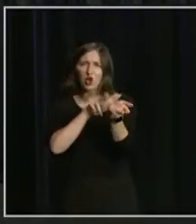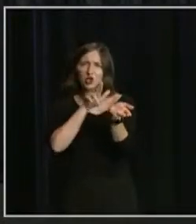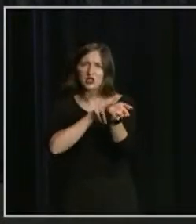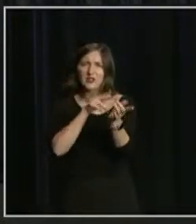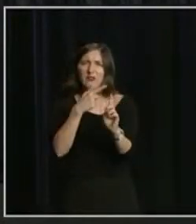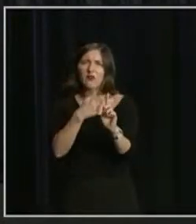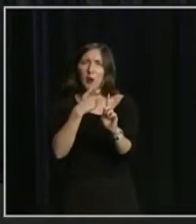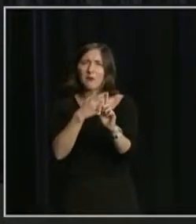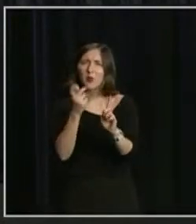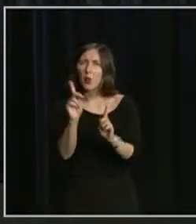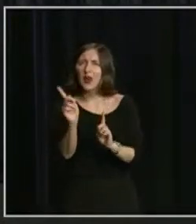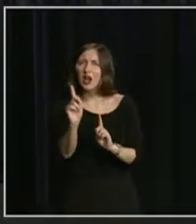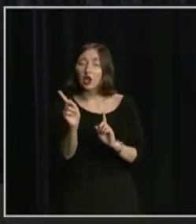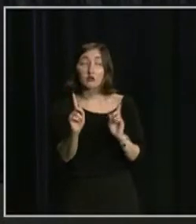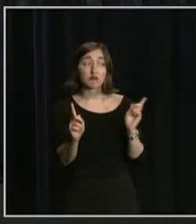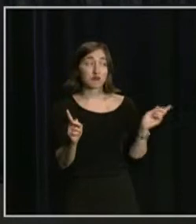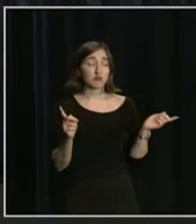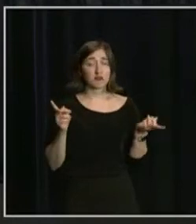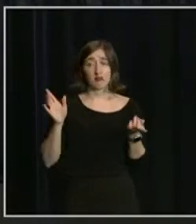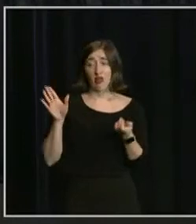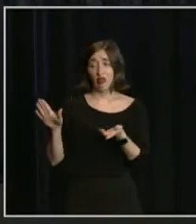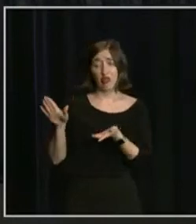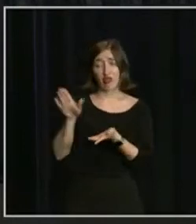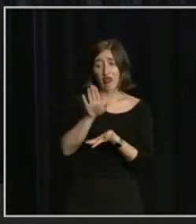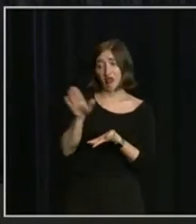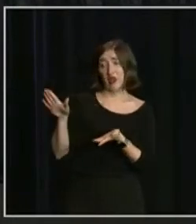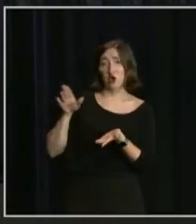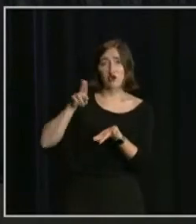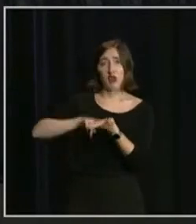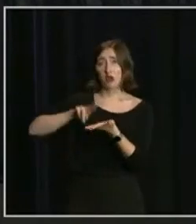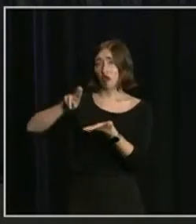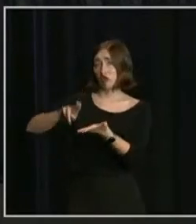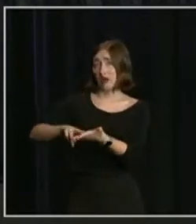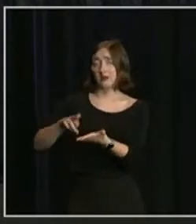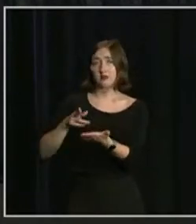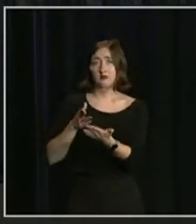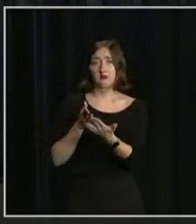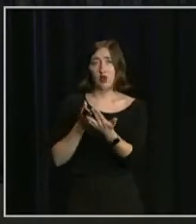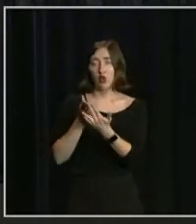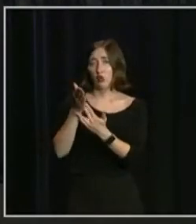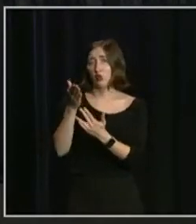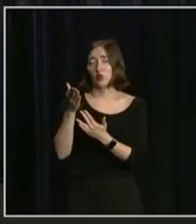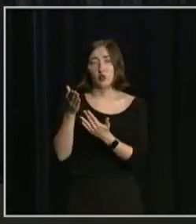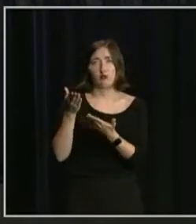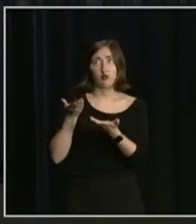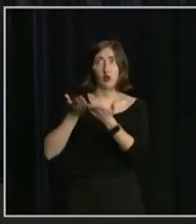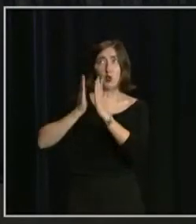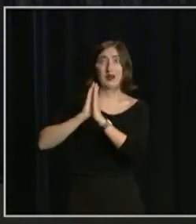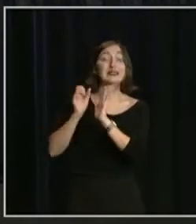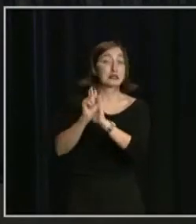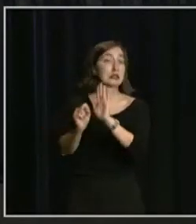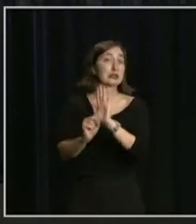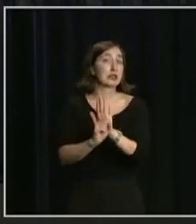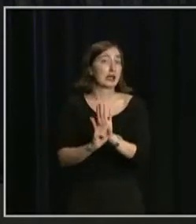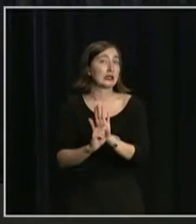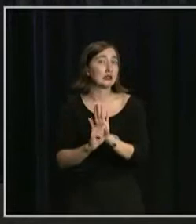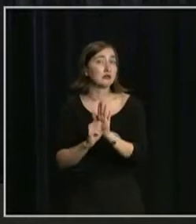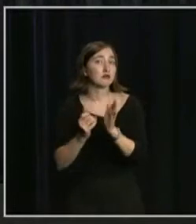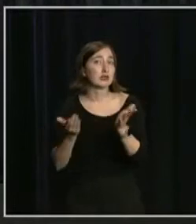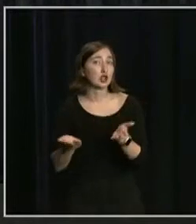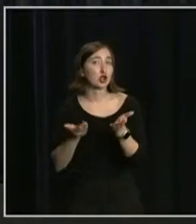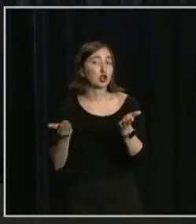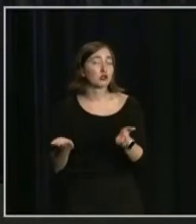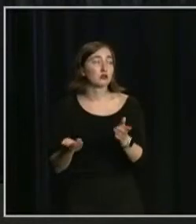They're from the contracts that they have that we made through the STAR request. So they're state. These are state